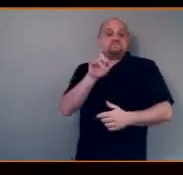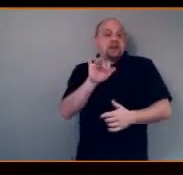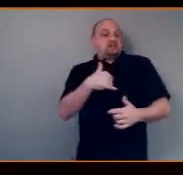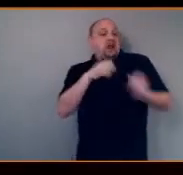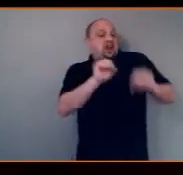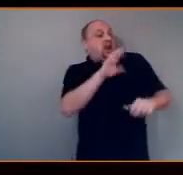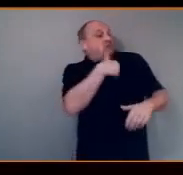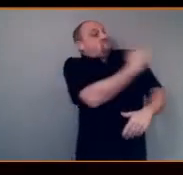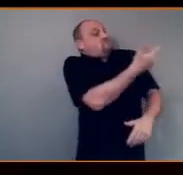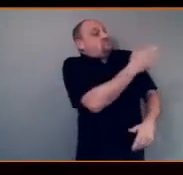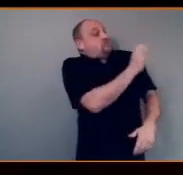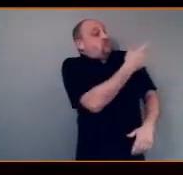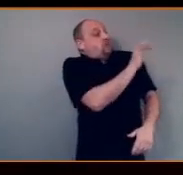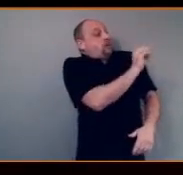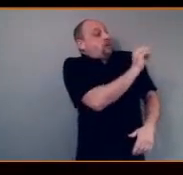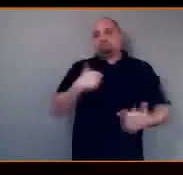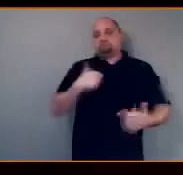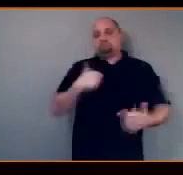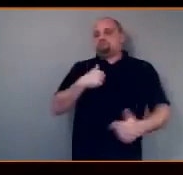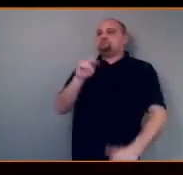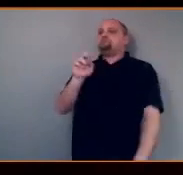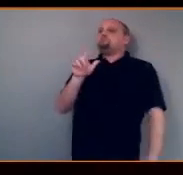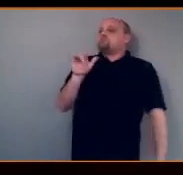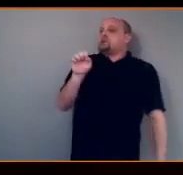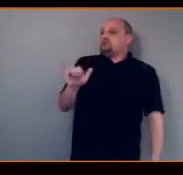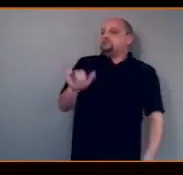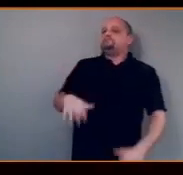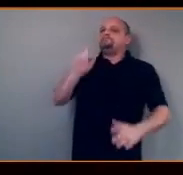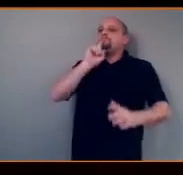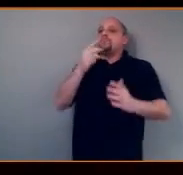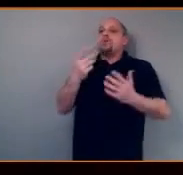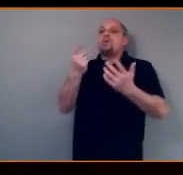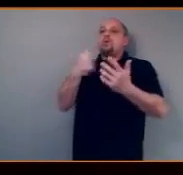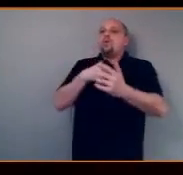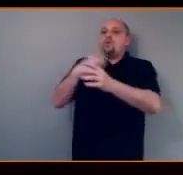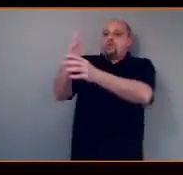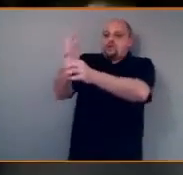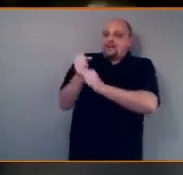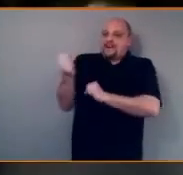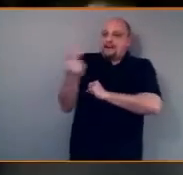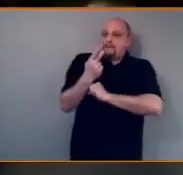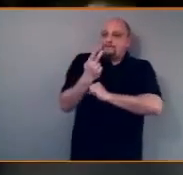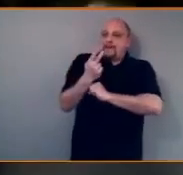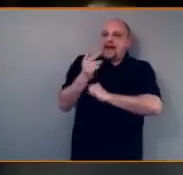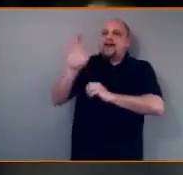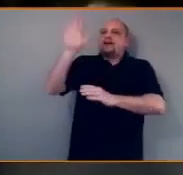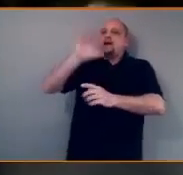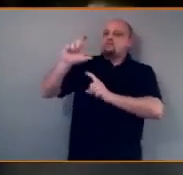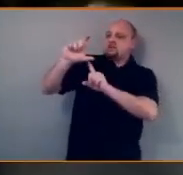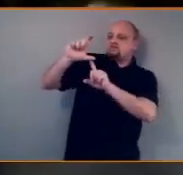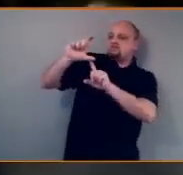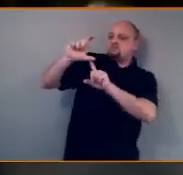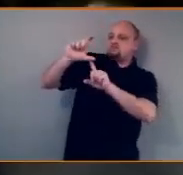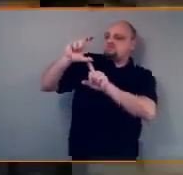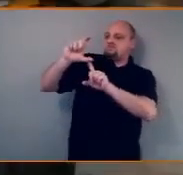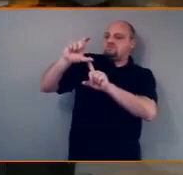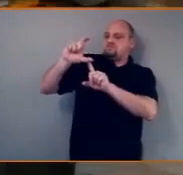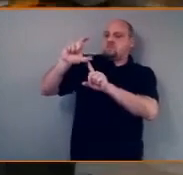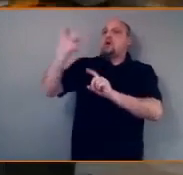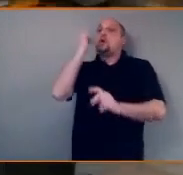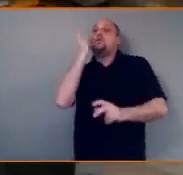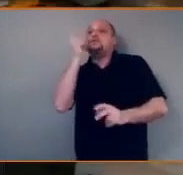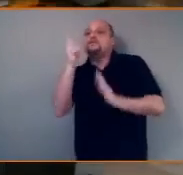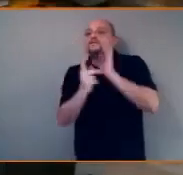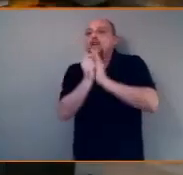Go for it. Our samples that we'll be getting back are going to be about the size of a piece of chalk. So here's a video